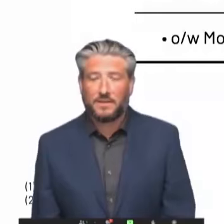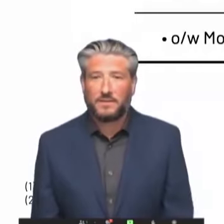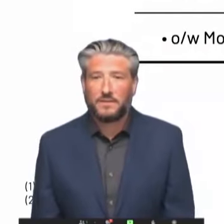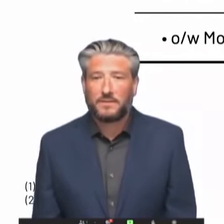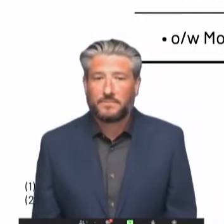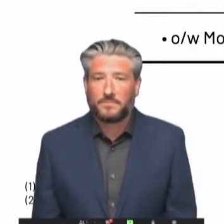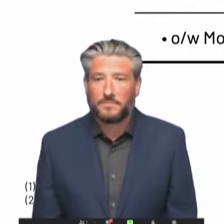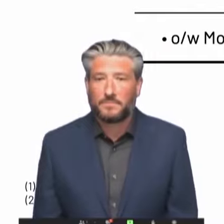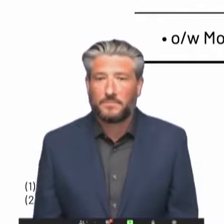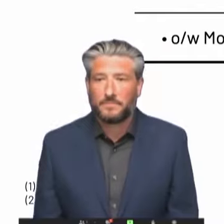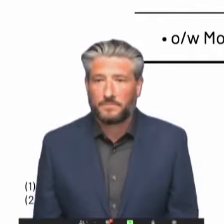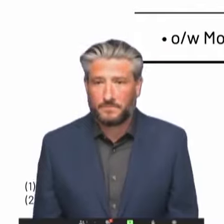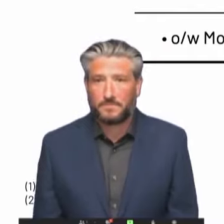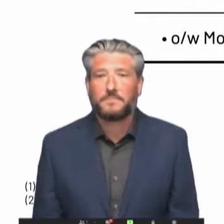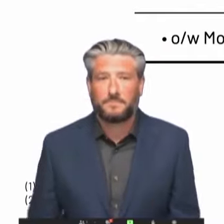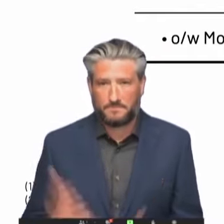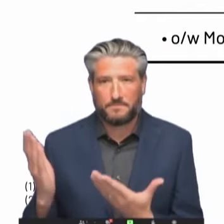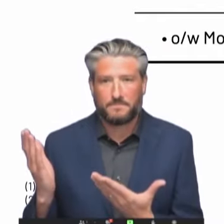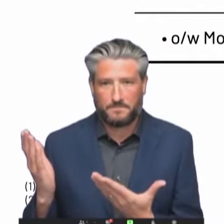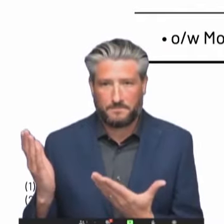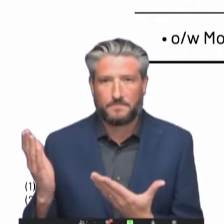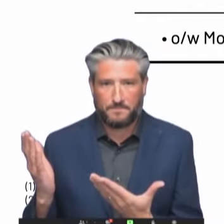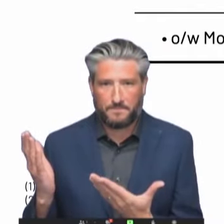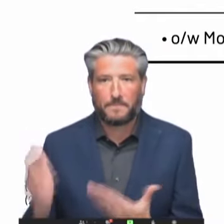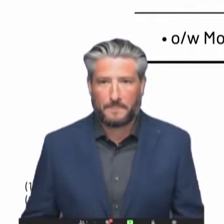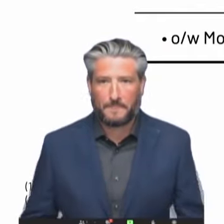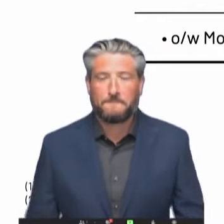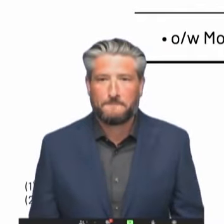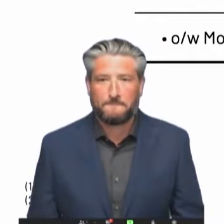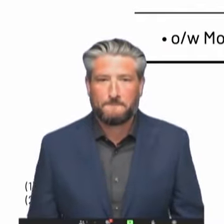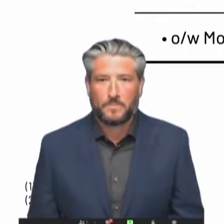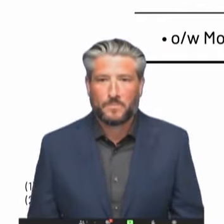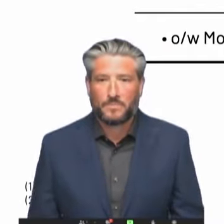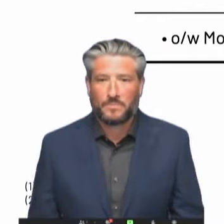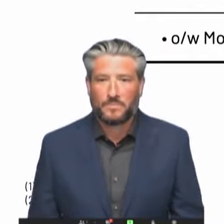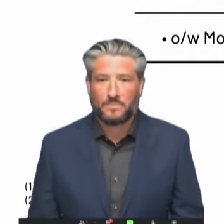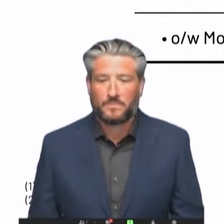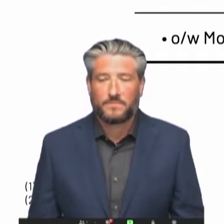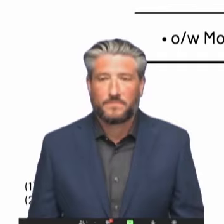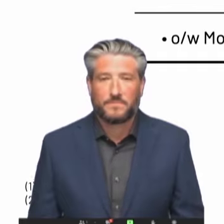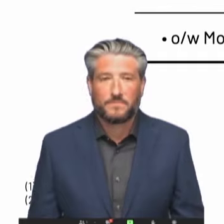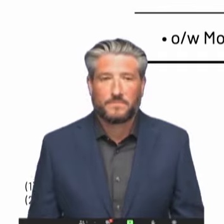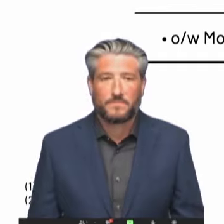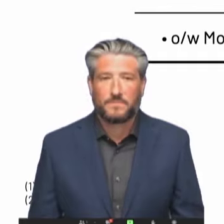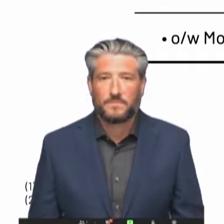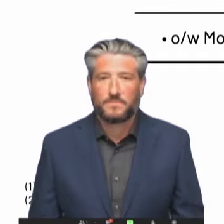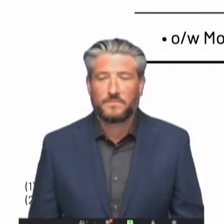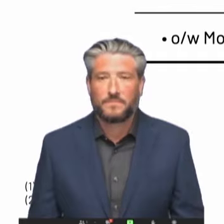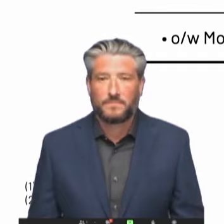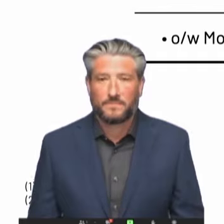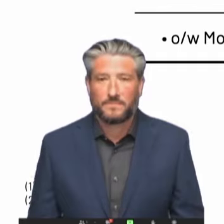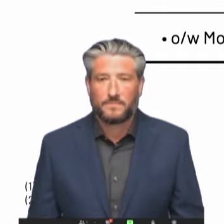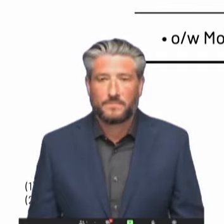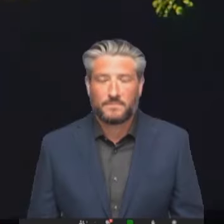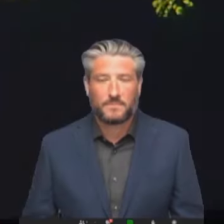155 million euros in 2019. RCI Bank once again showed its resilience, contributing 1